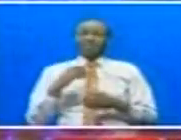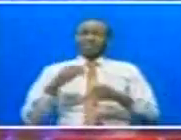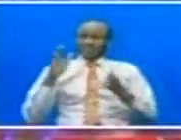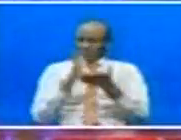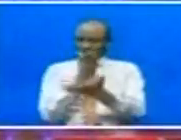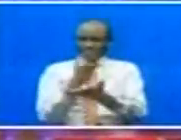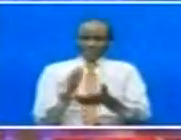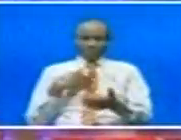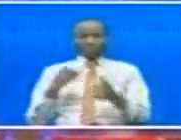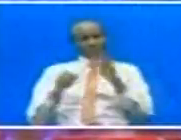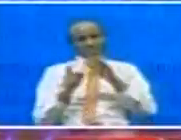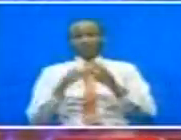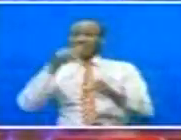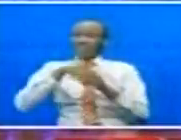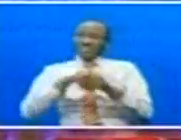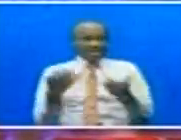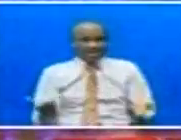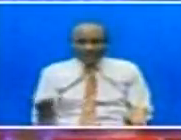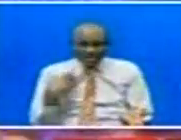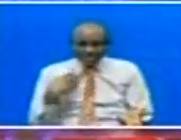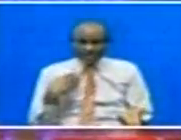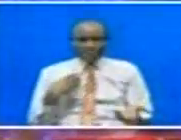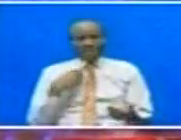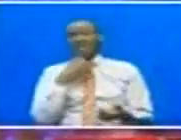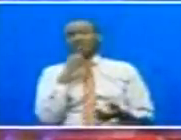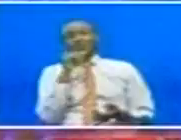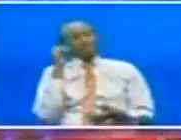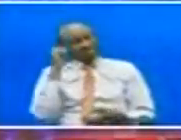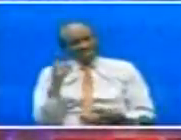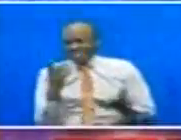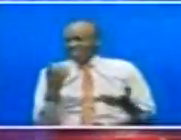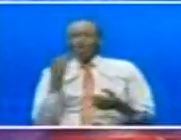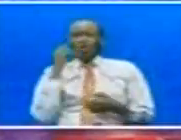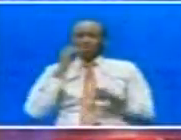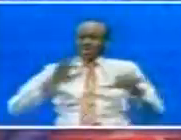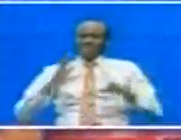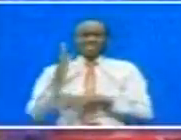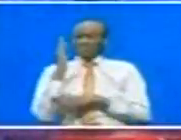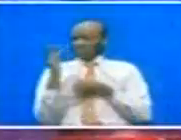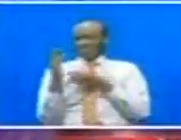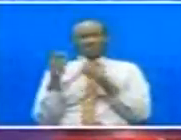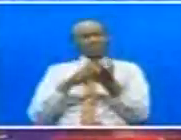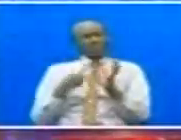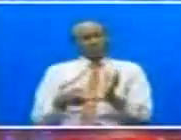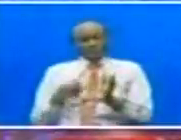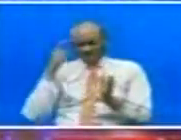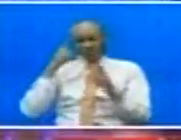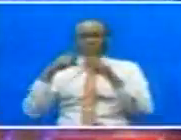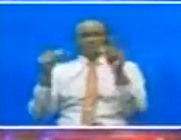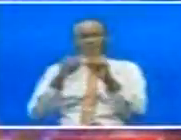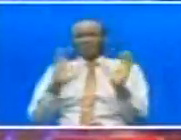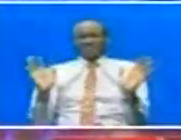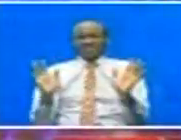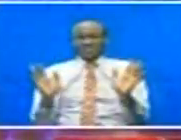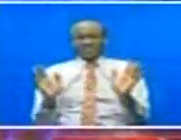which is the Ministry of Interior. So, I don't understand what is this talk about homeland security. It's just terminology, yeah. right? Yeah,